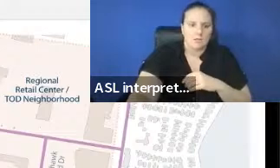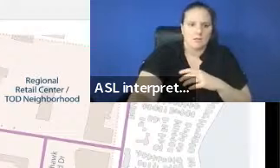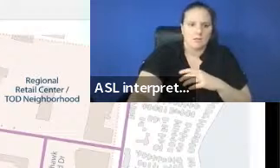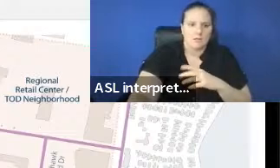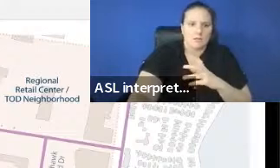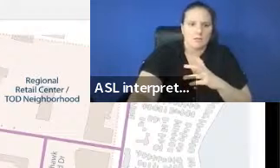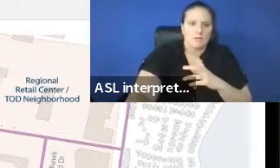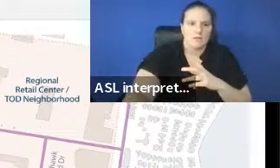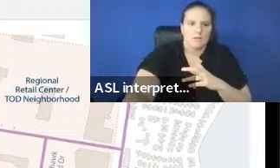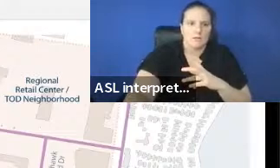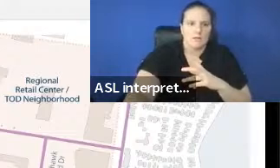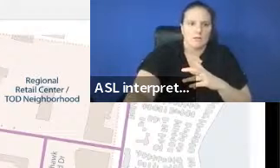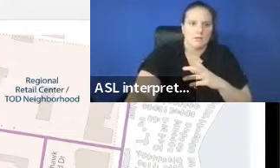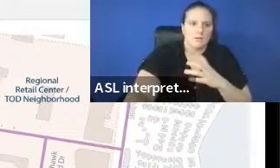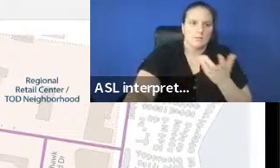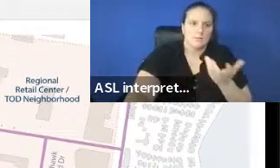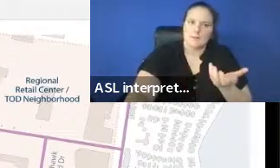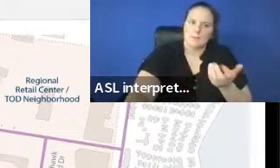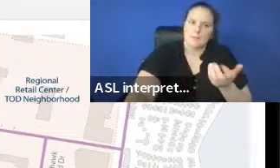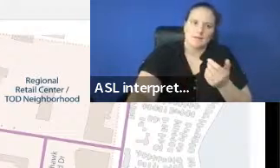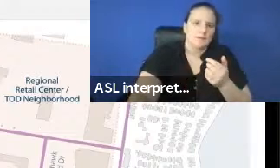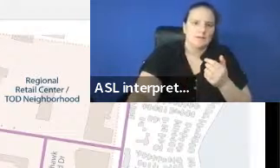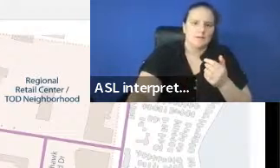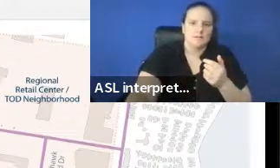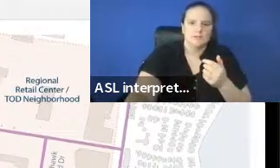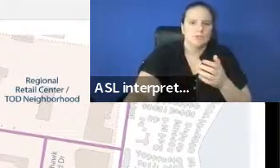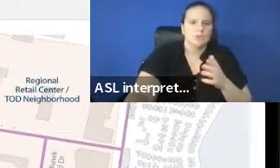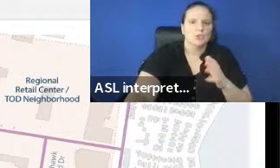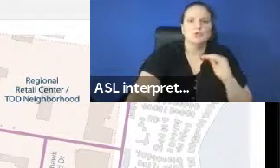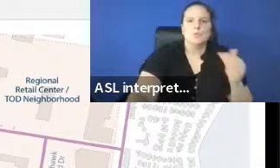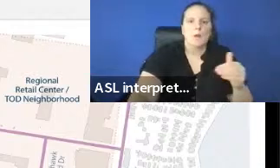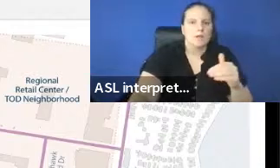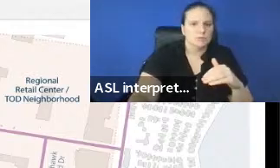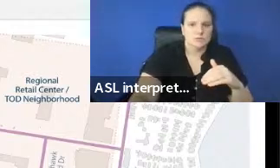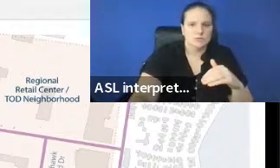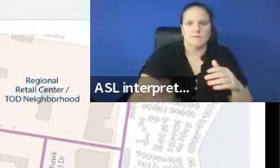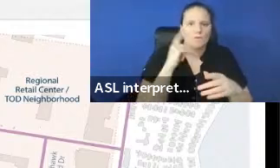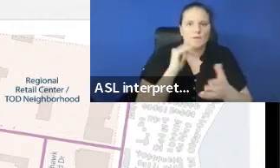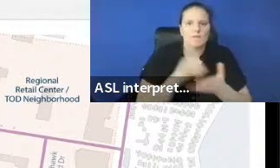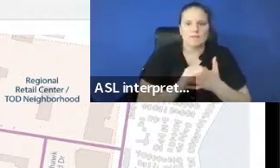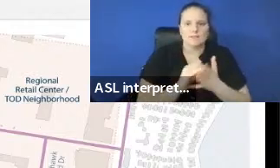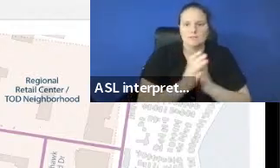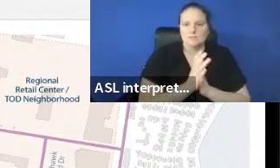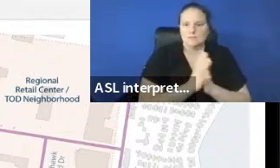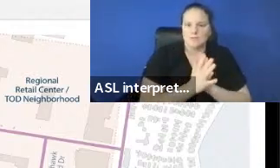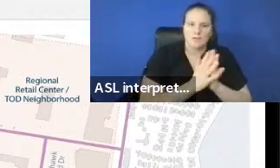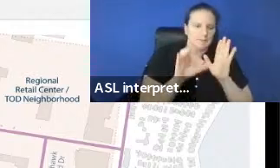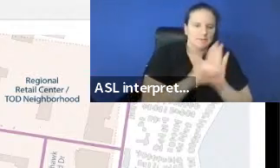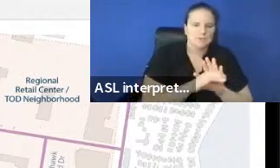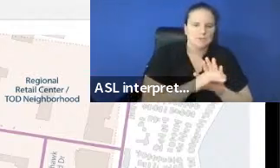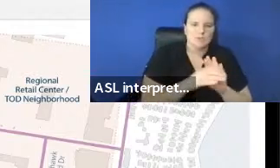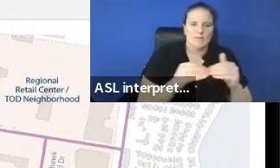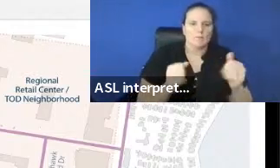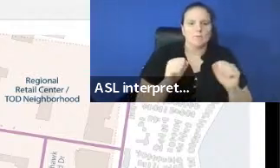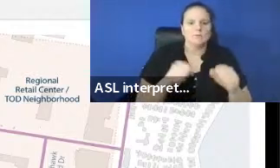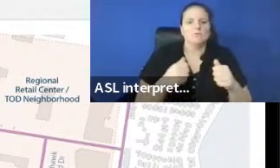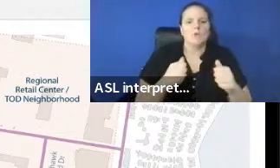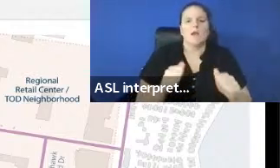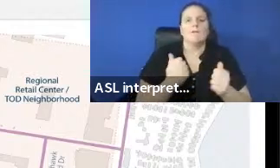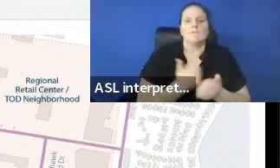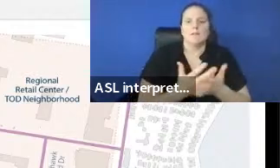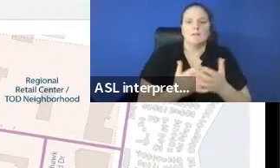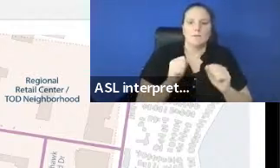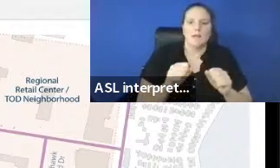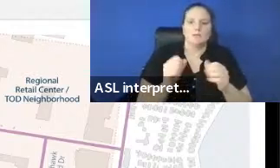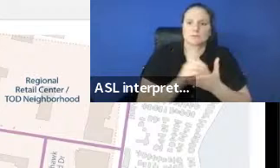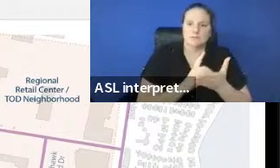I would say you're maybe reading too much into this graphic level. We are doing everything we can to design those intersections